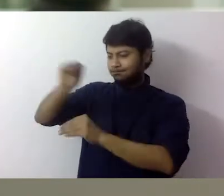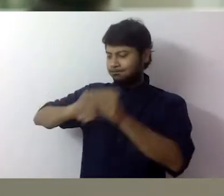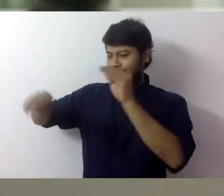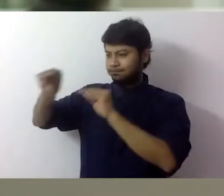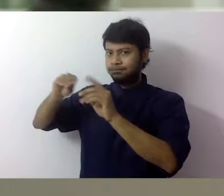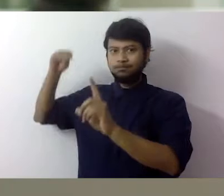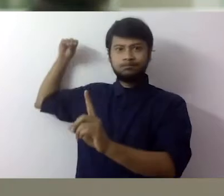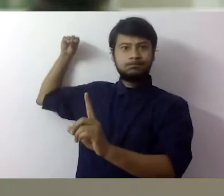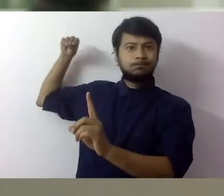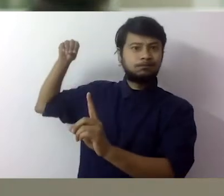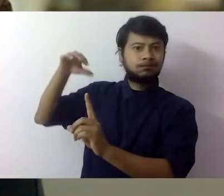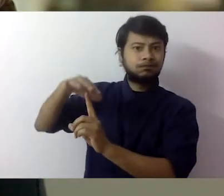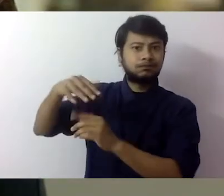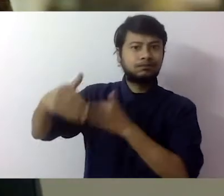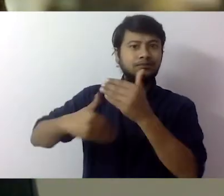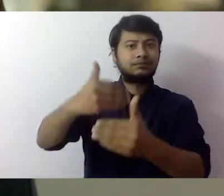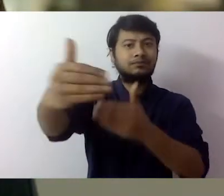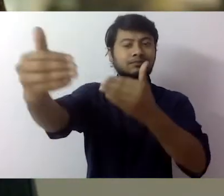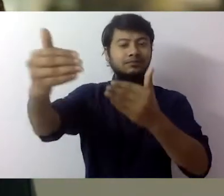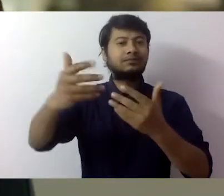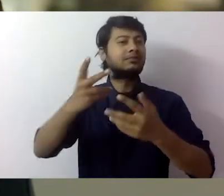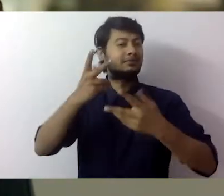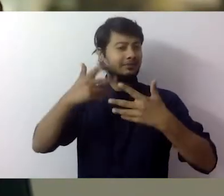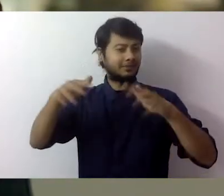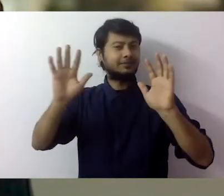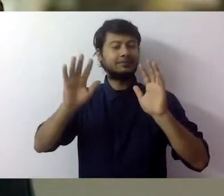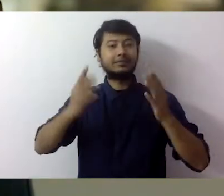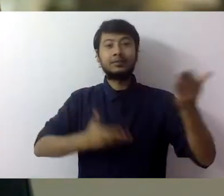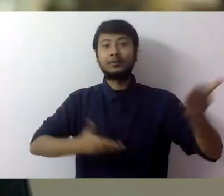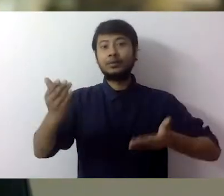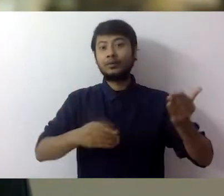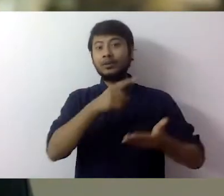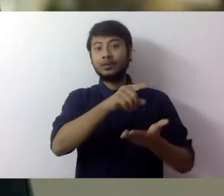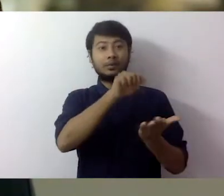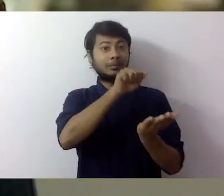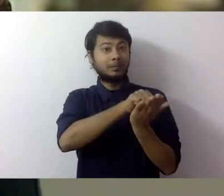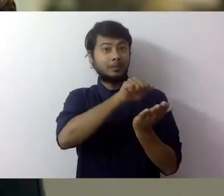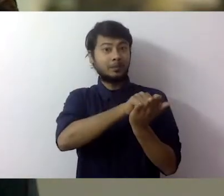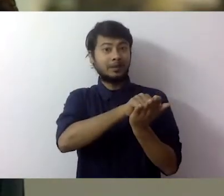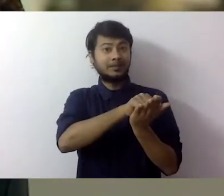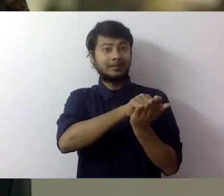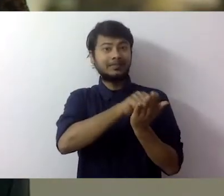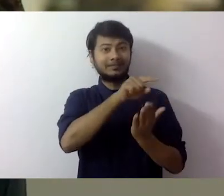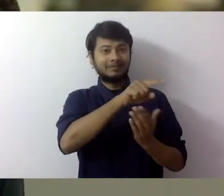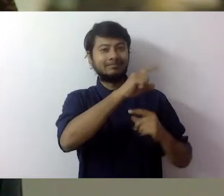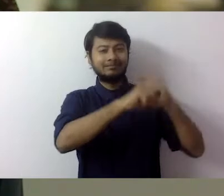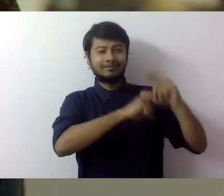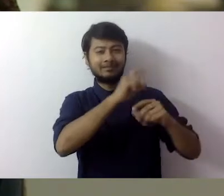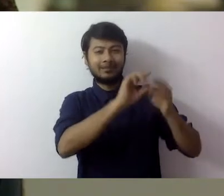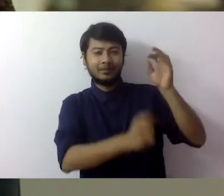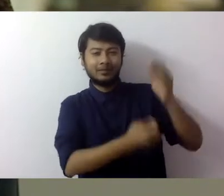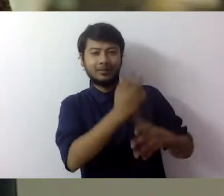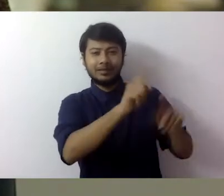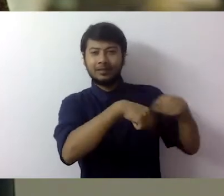leave their legacies on time. The printmaking history of 19th century Bengal is one such story. A time of